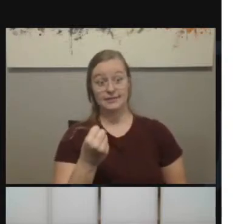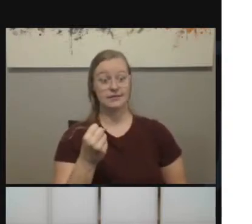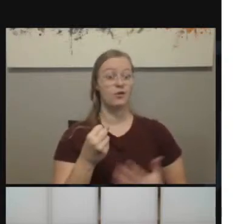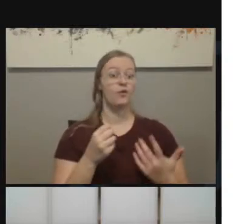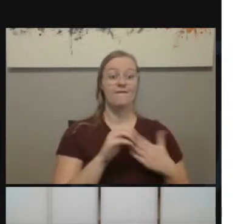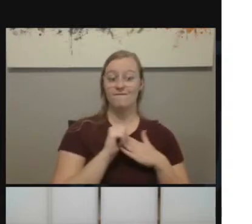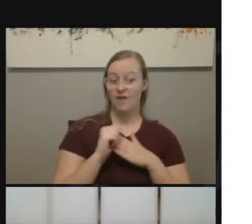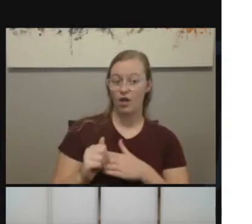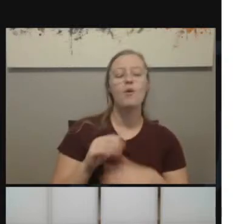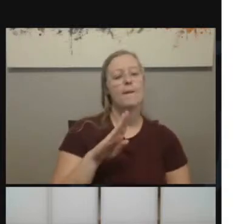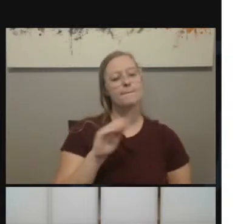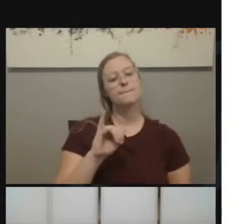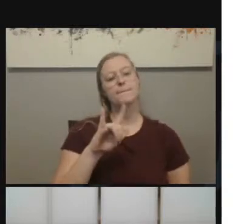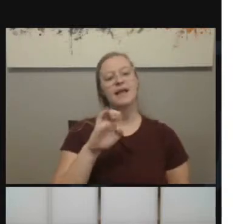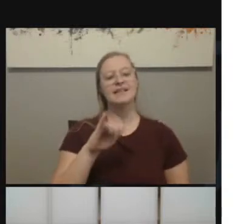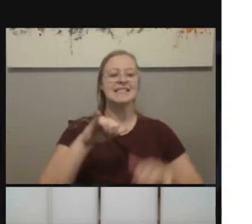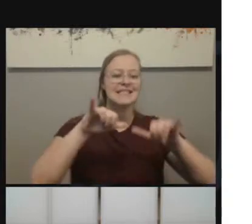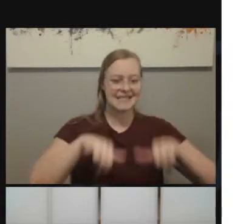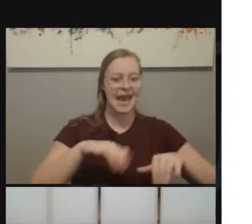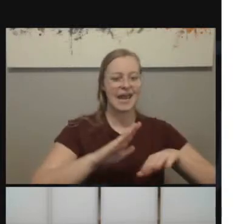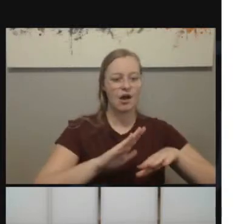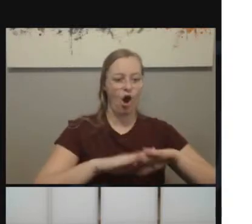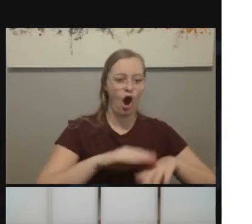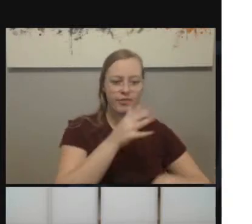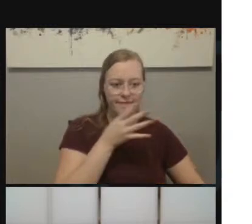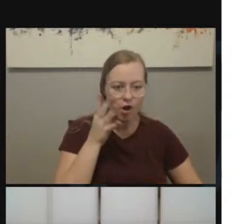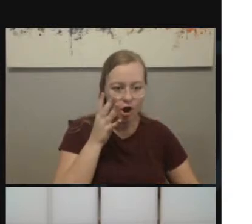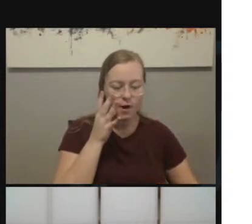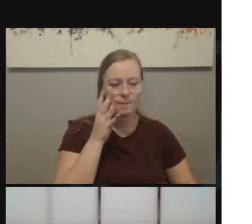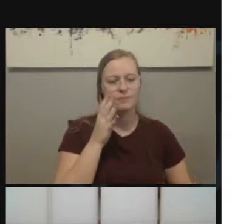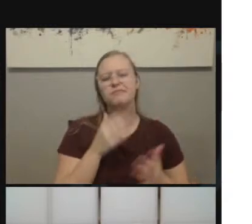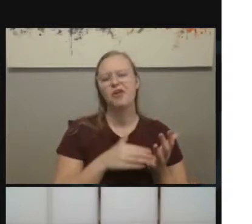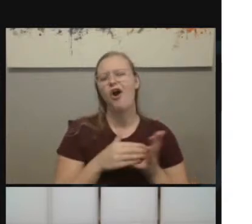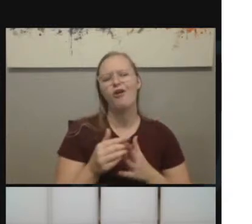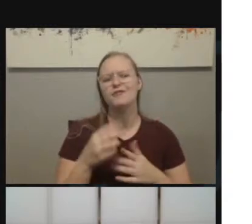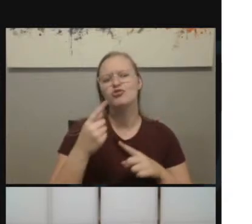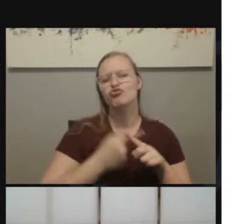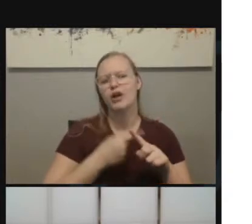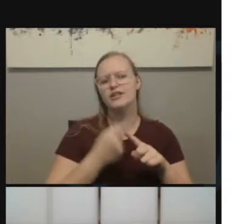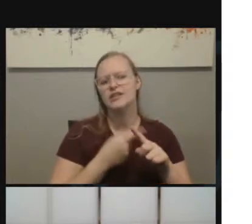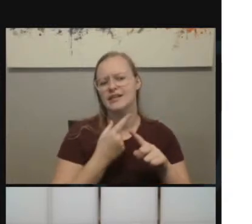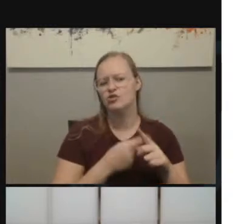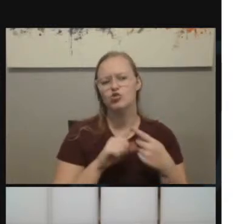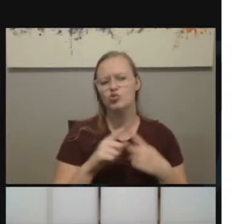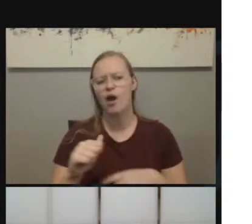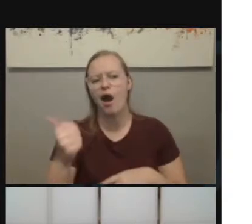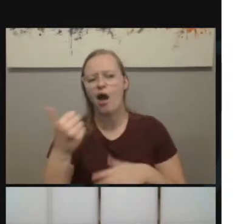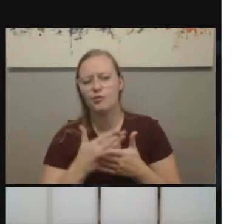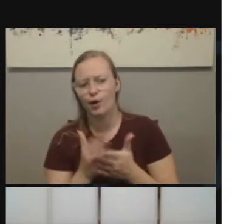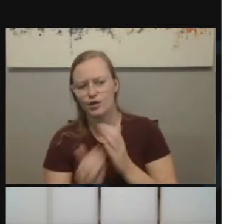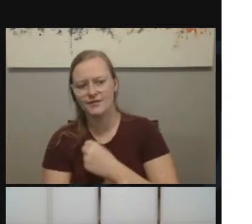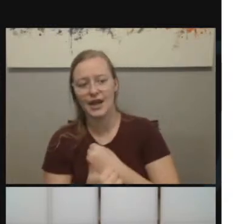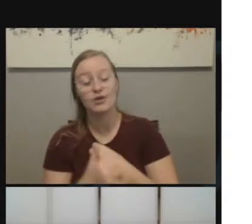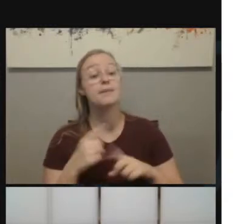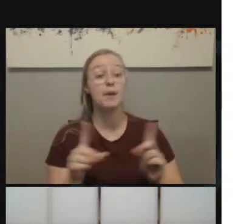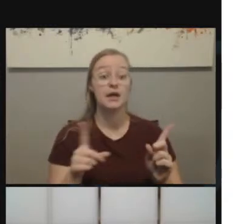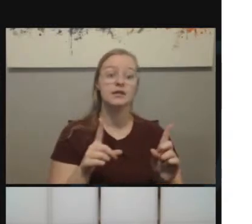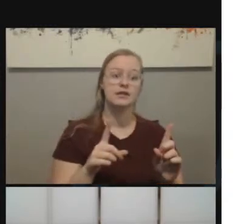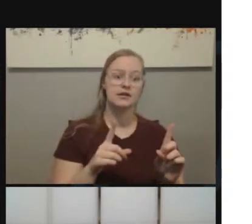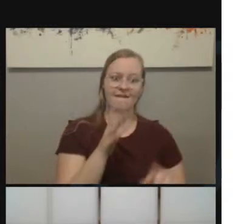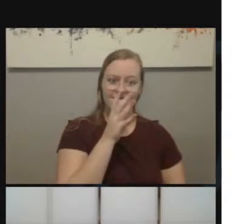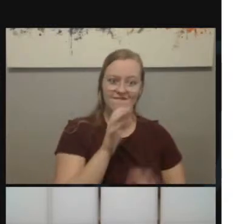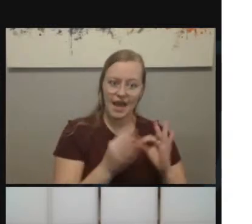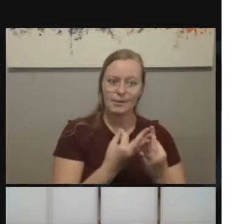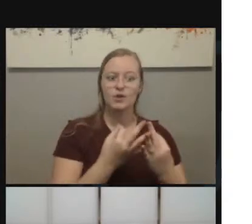Baileys would remain on Home Hill Farm, often rented out to other parts of the county, but would remain as